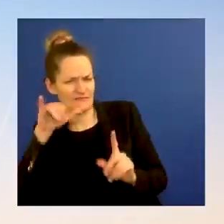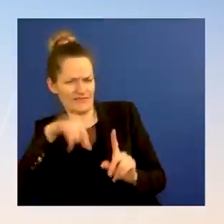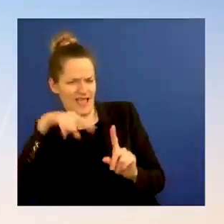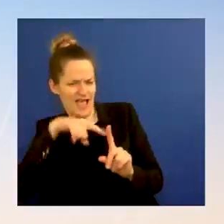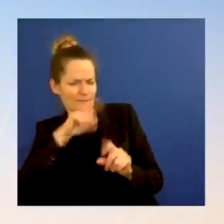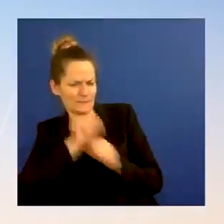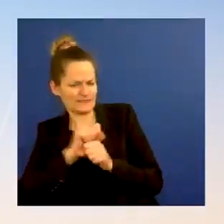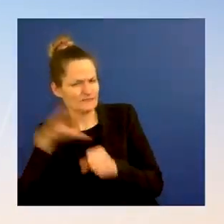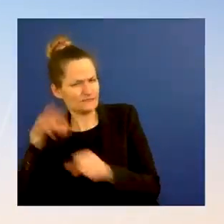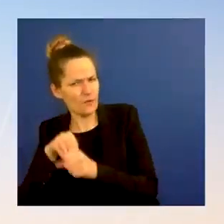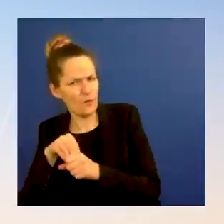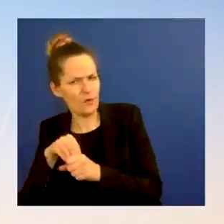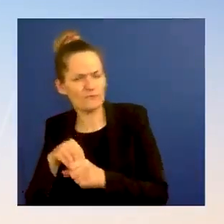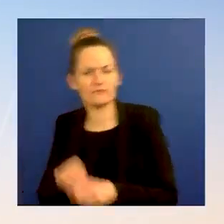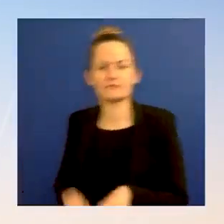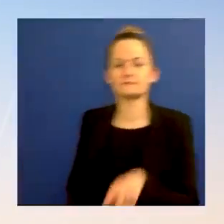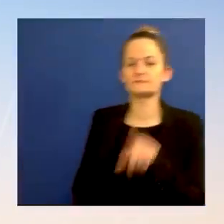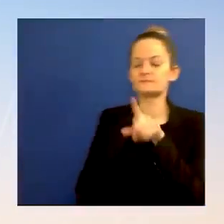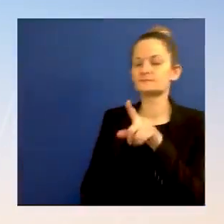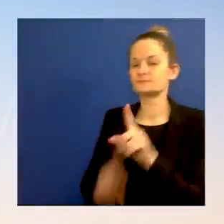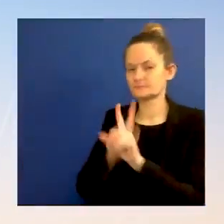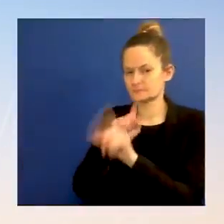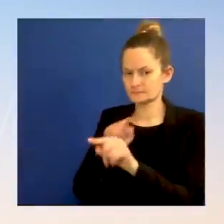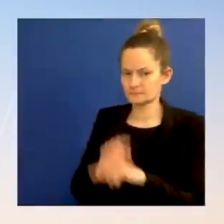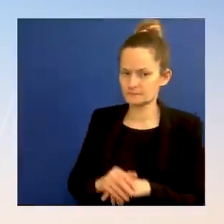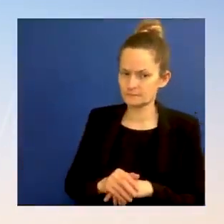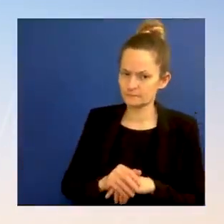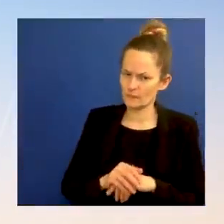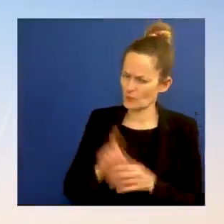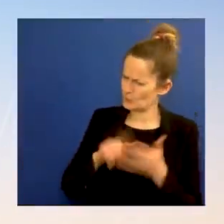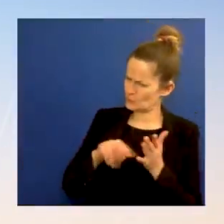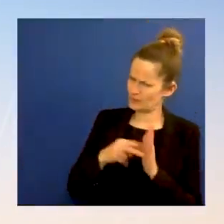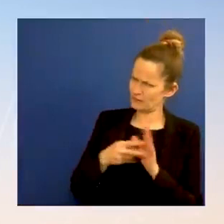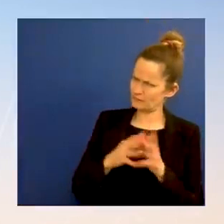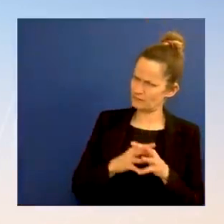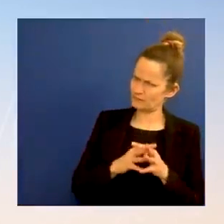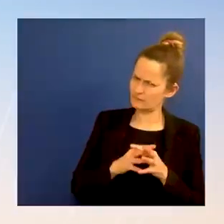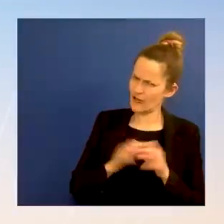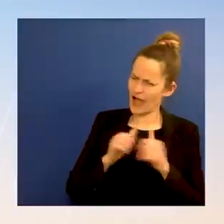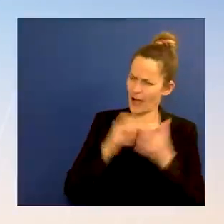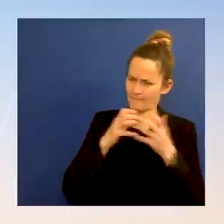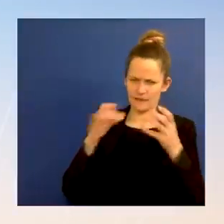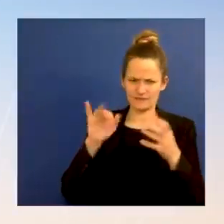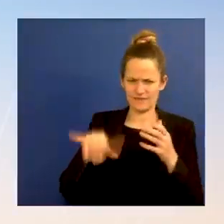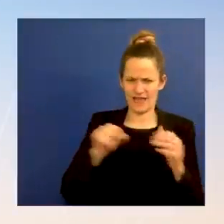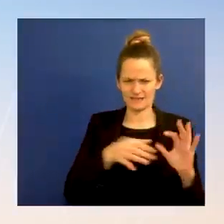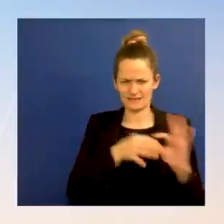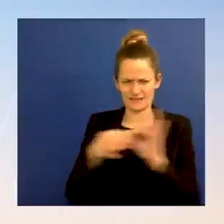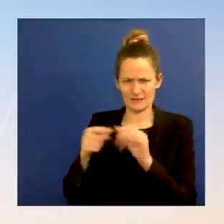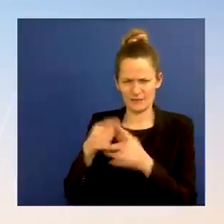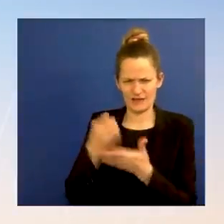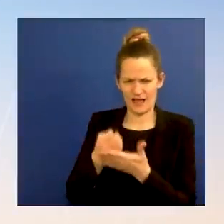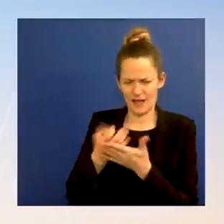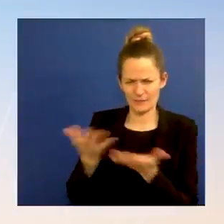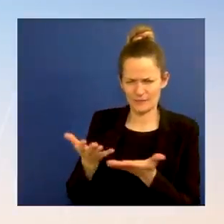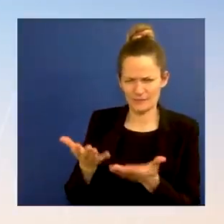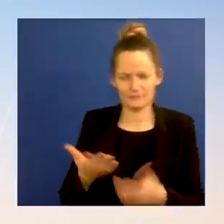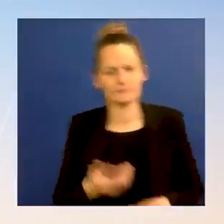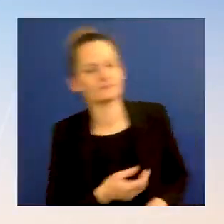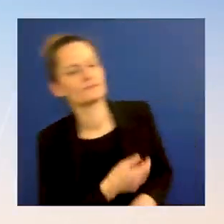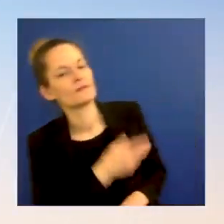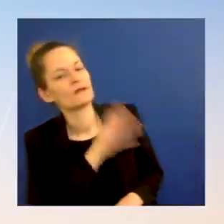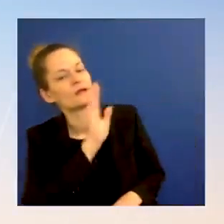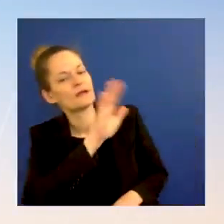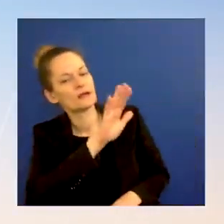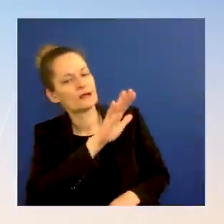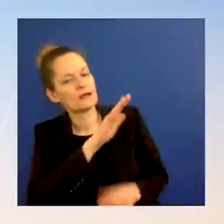You mean how much of it is baked into the Russian economy in terms of having an impact? How much of it's baked into the rise in oil that, you know, given that